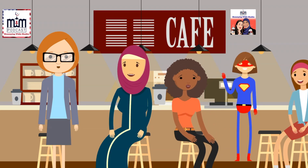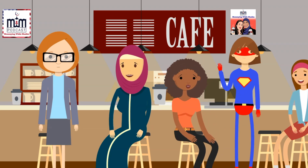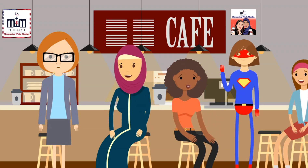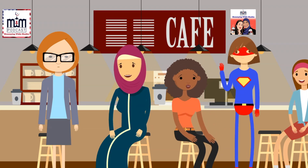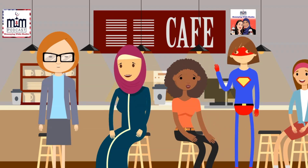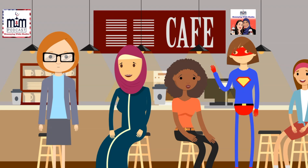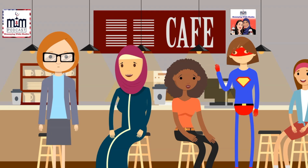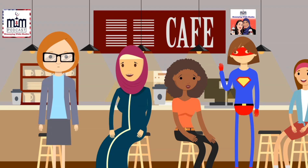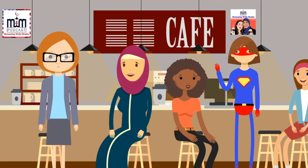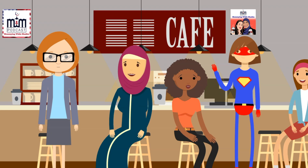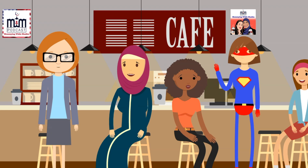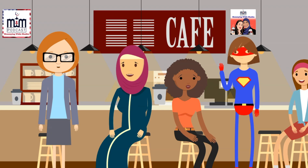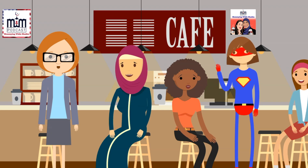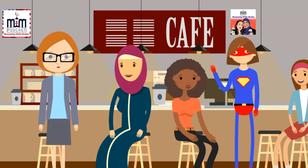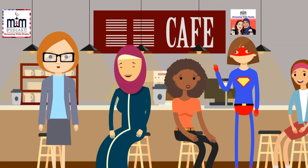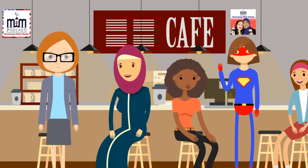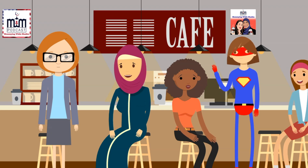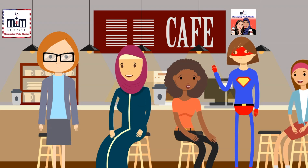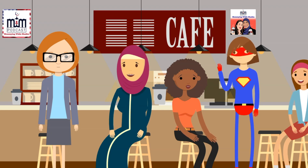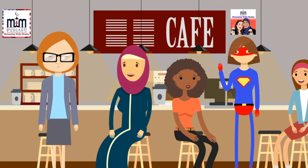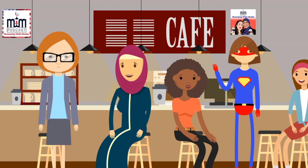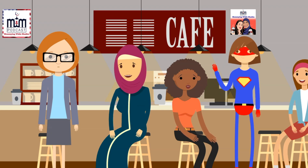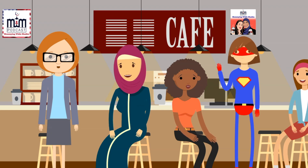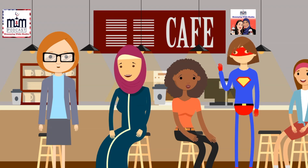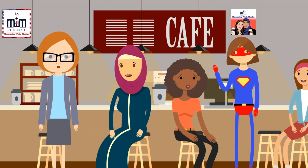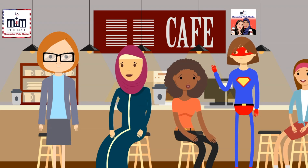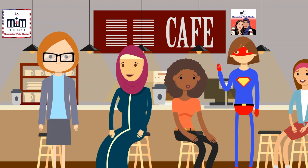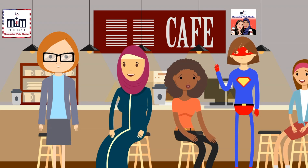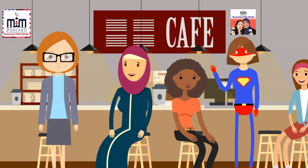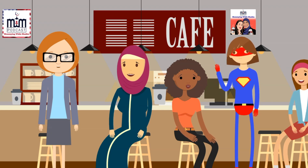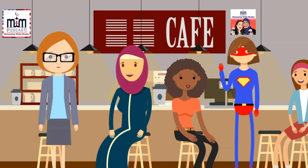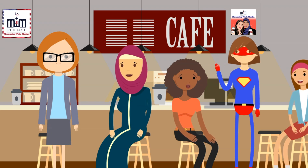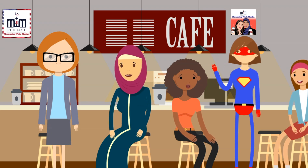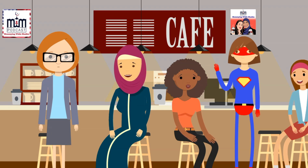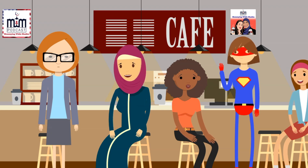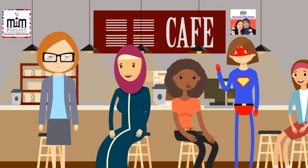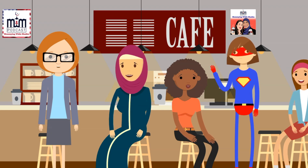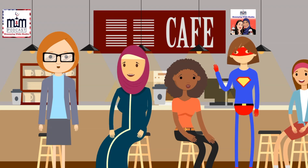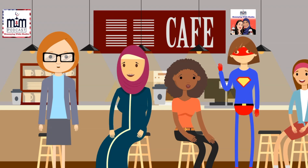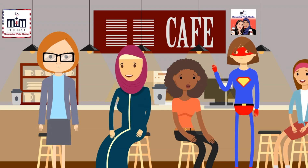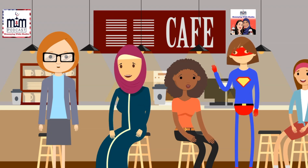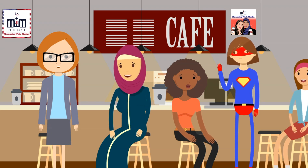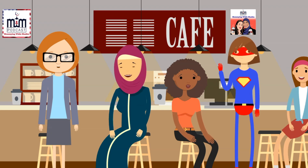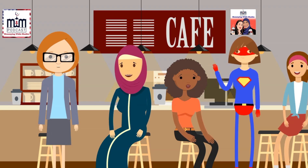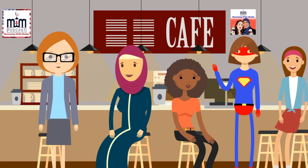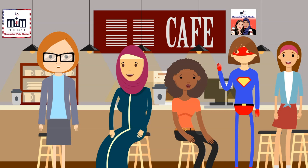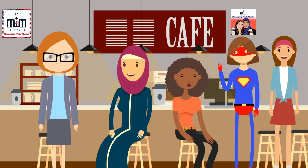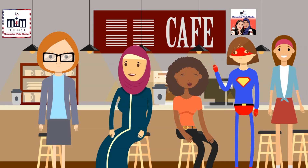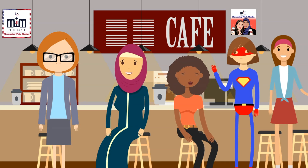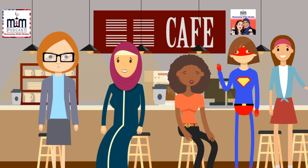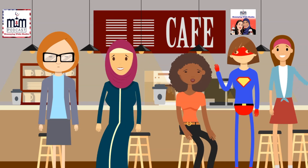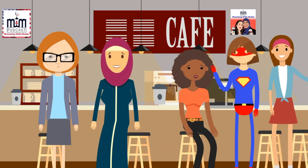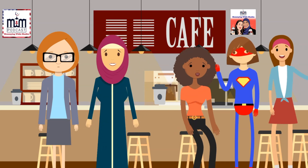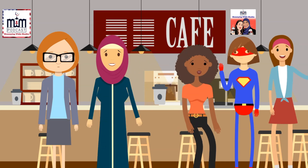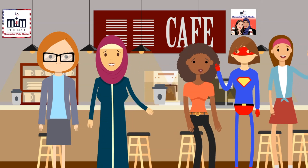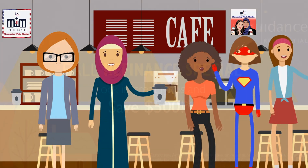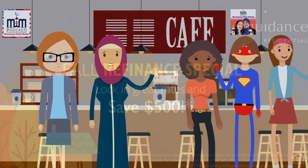record their podcast, see their reactions, and find out for yourself what all the buzz is about.